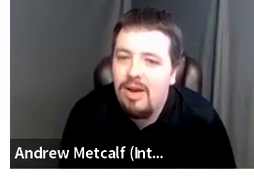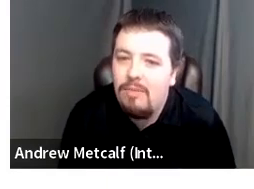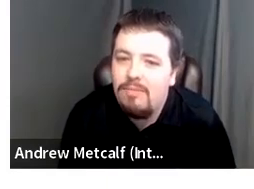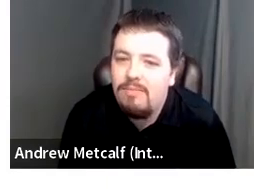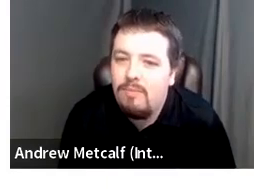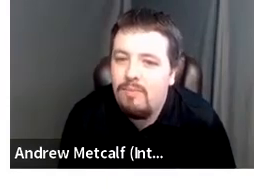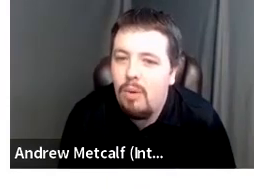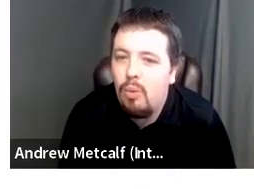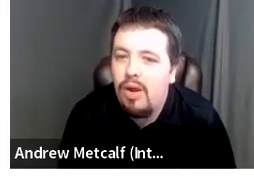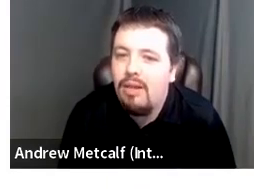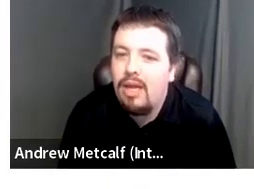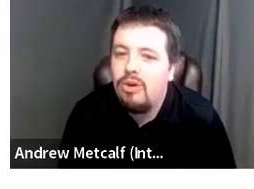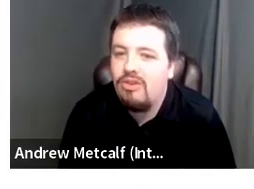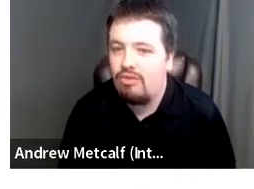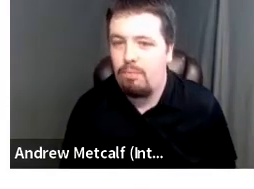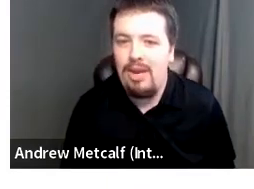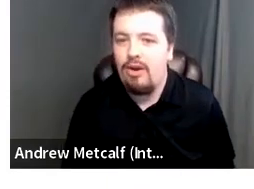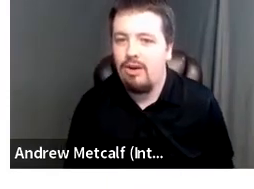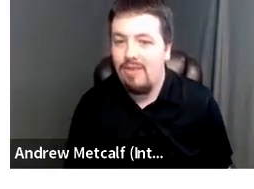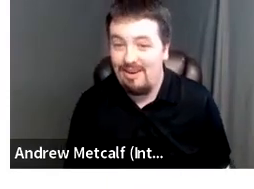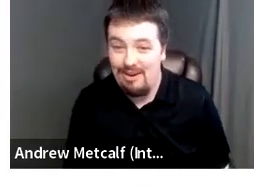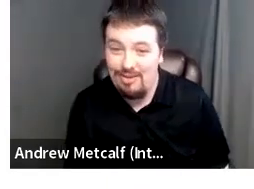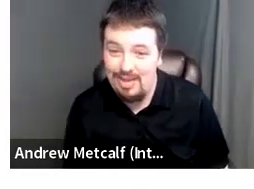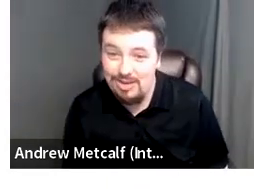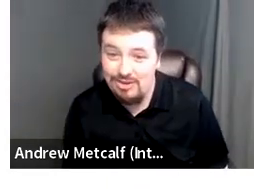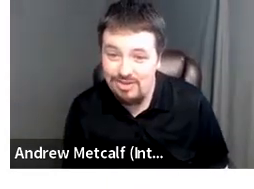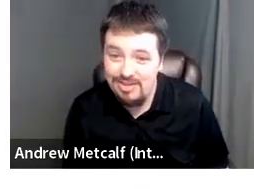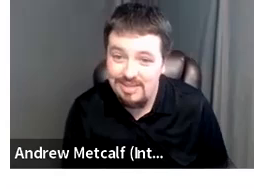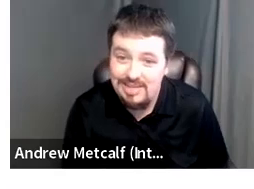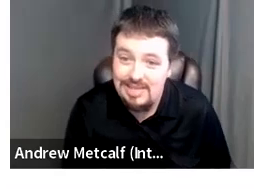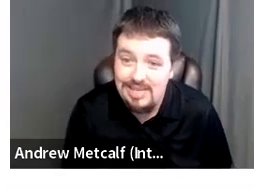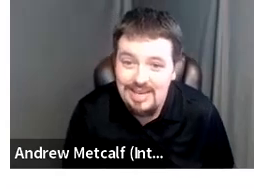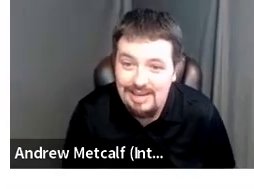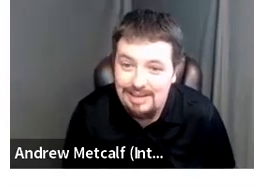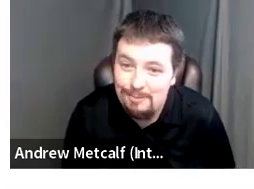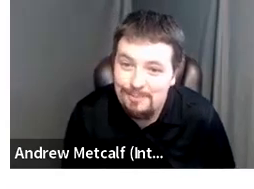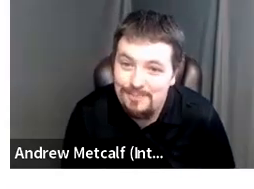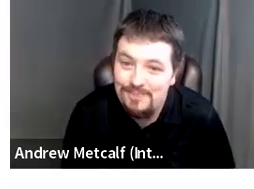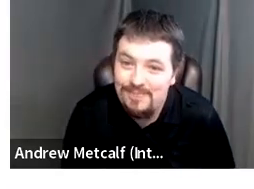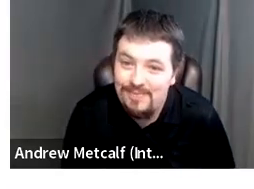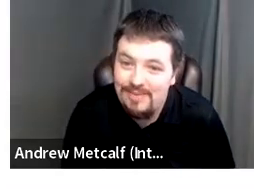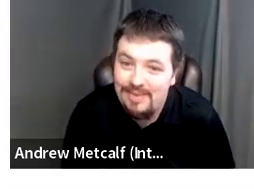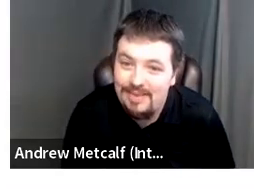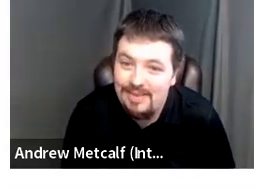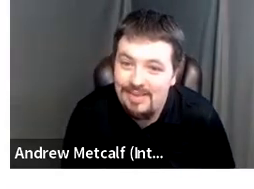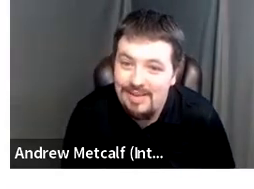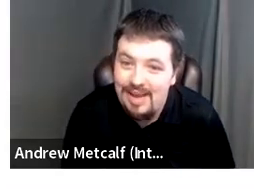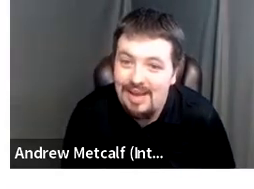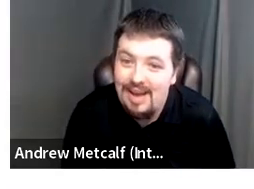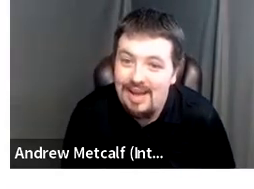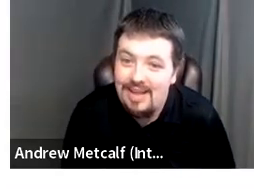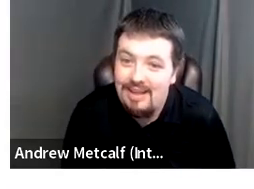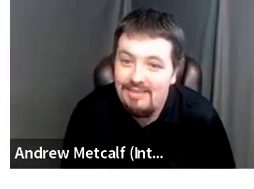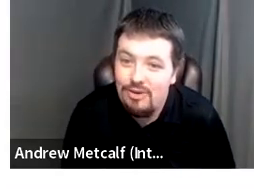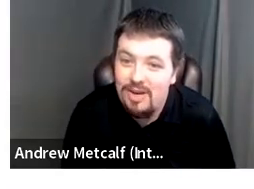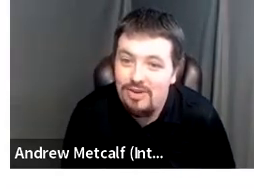recognizes that one language is superior than another language. Um, and